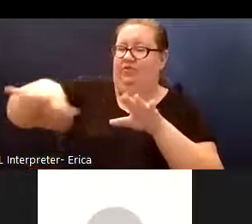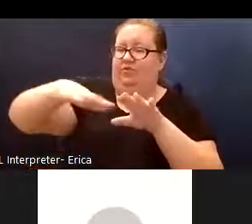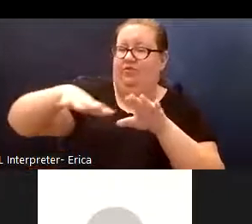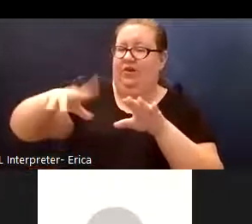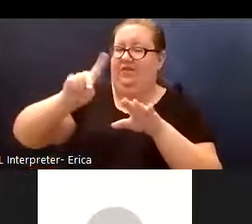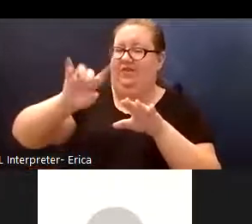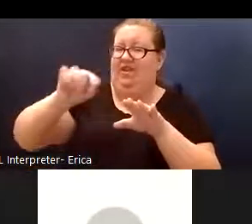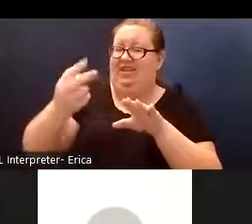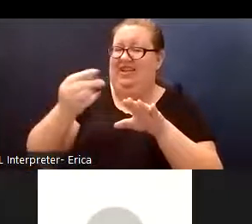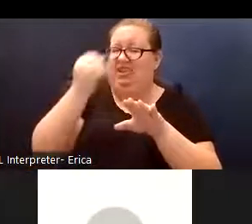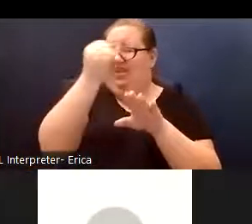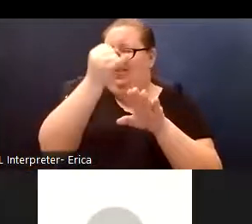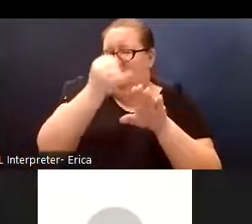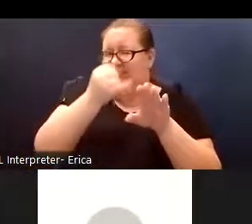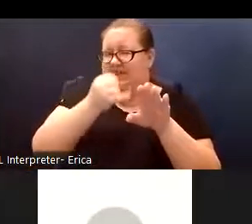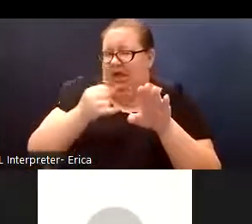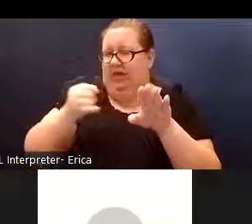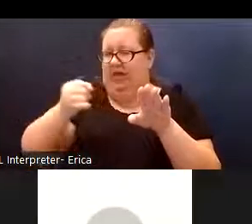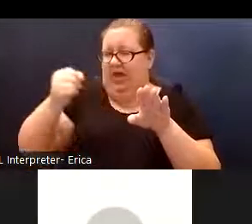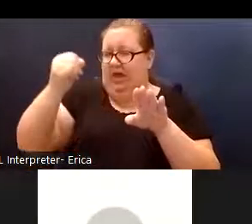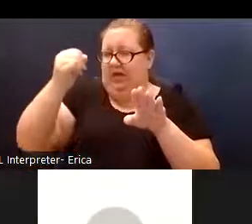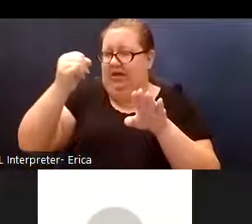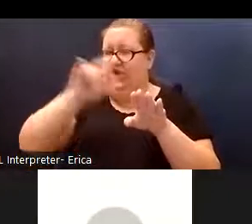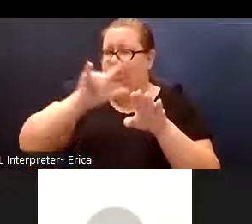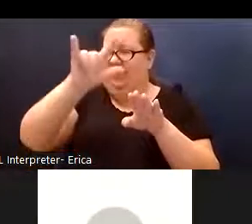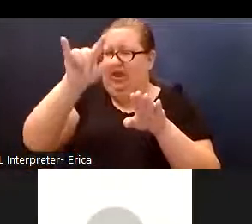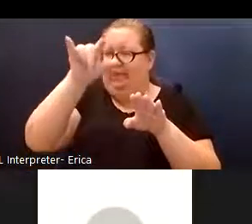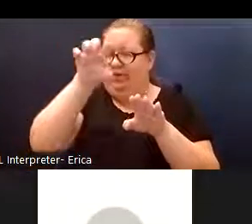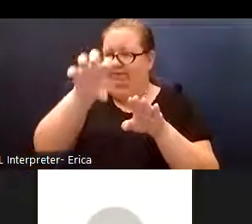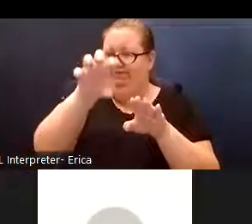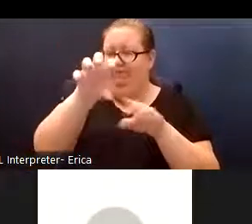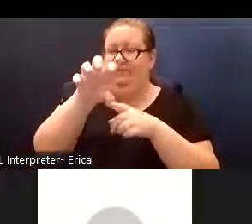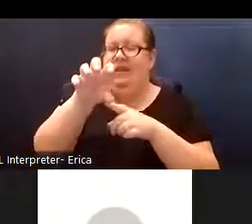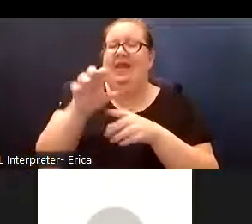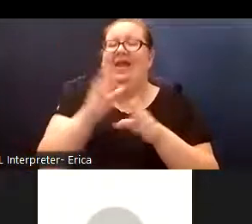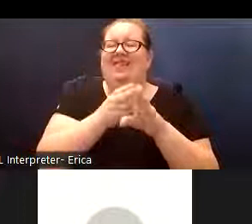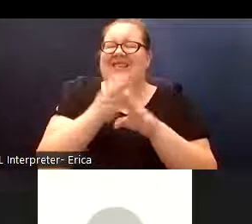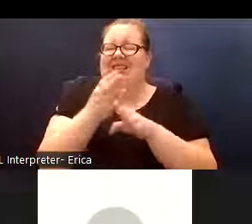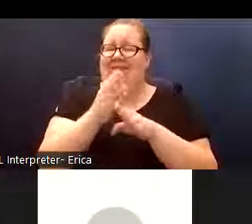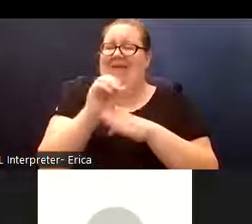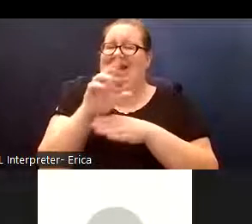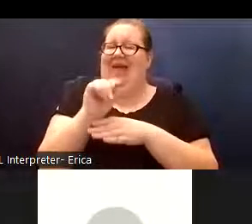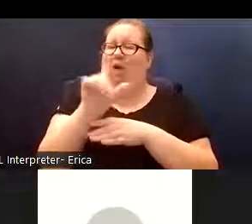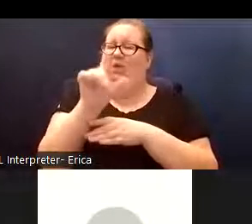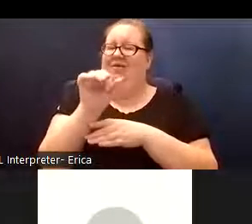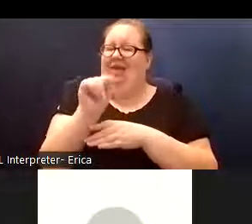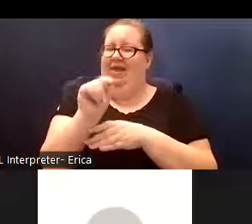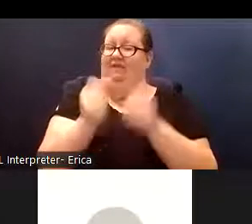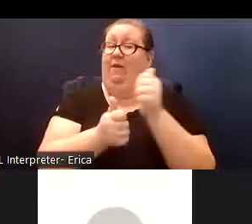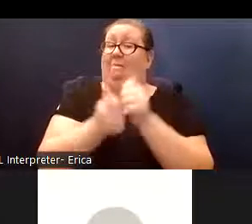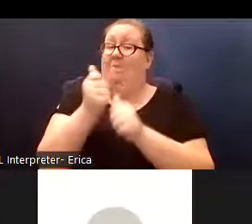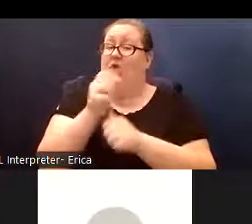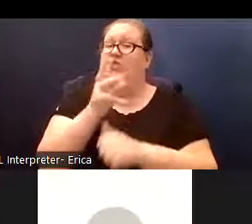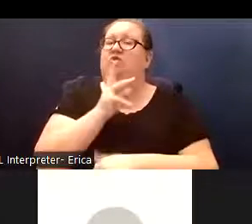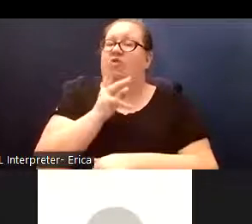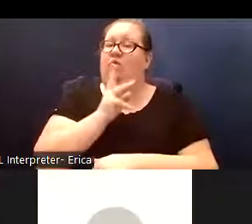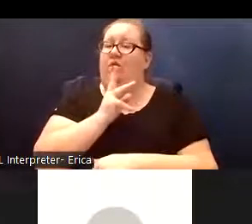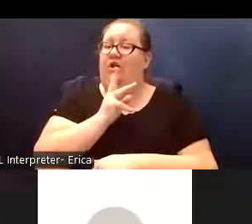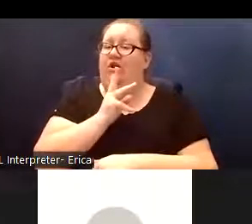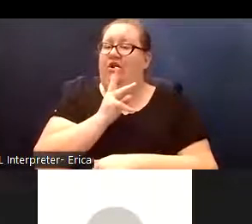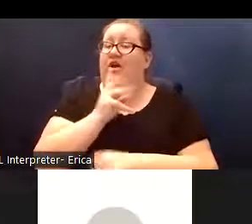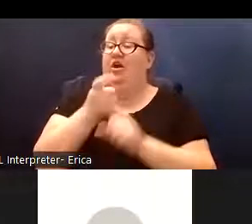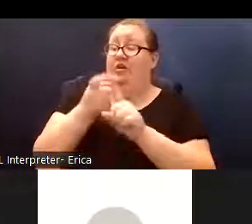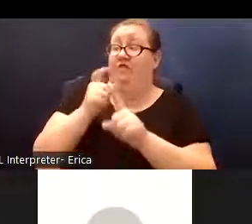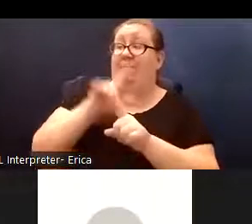line running around the airport. This is the main outlet for most of the water, not only that comes from